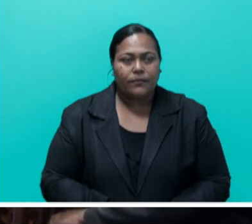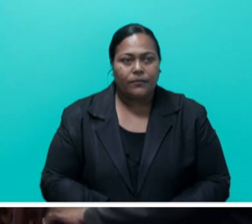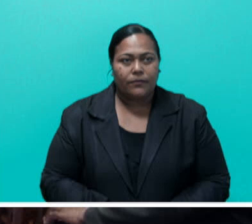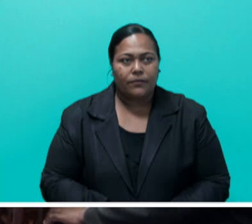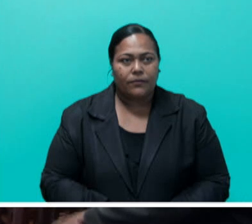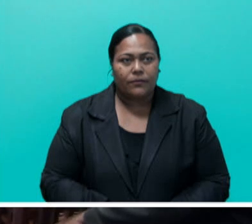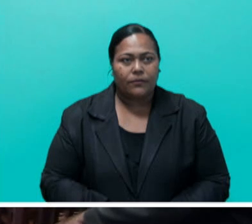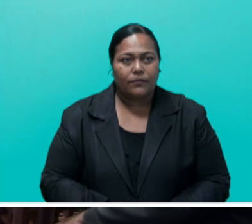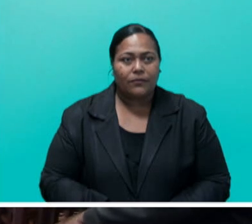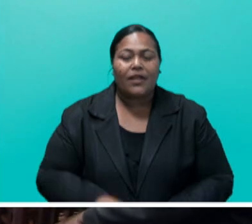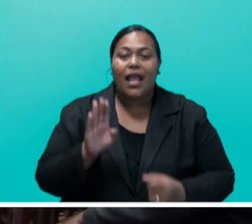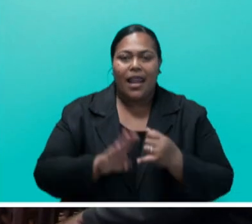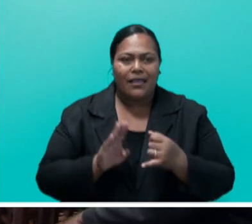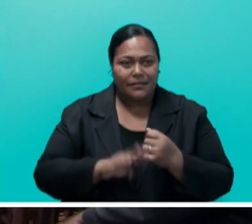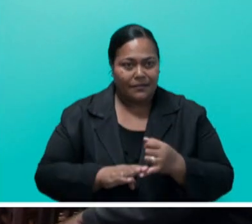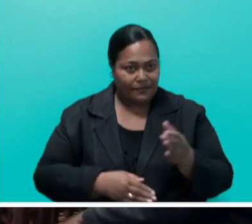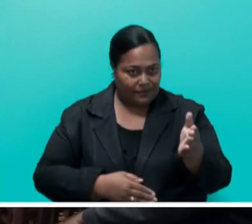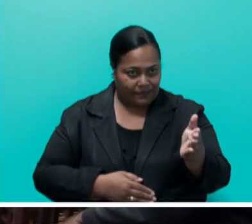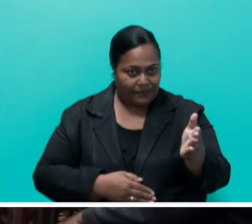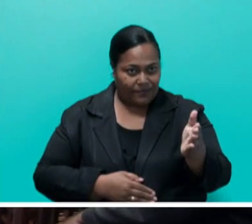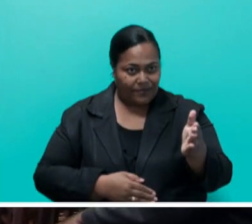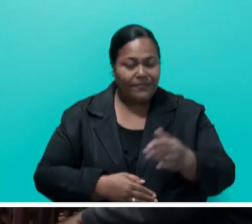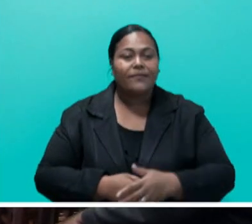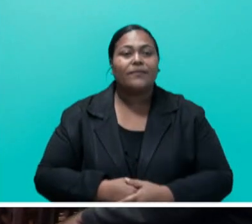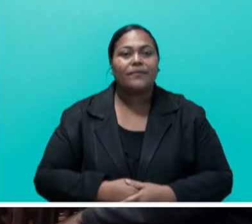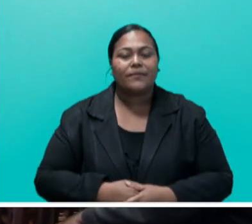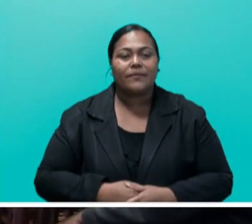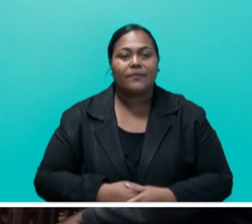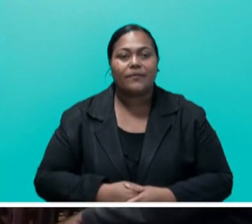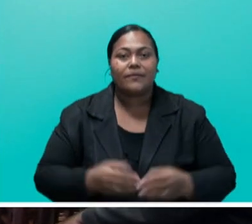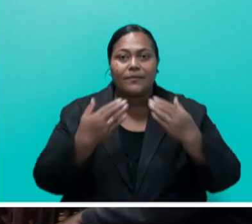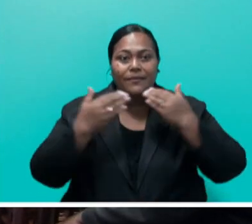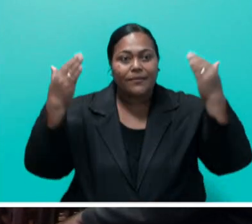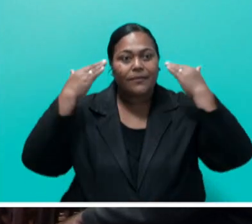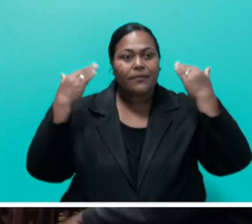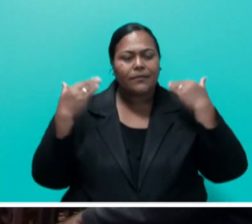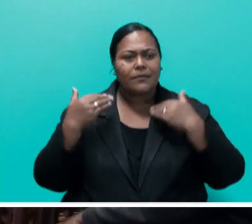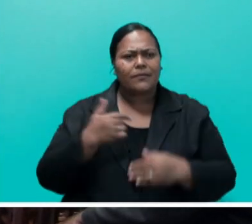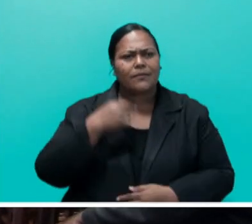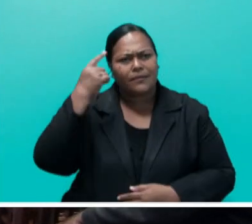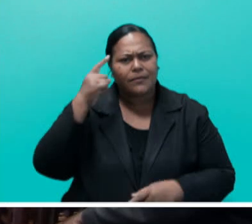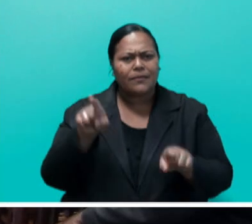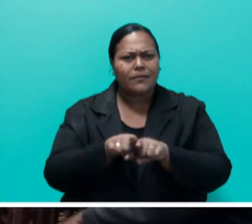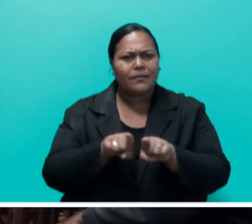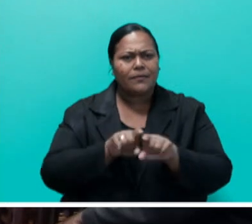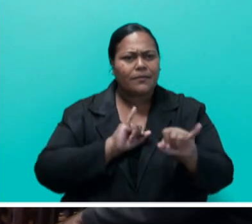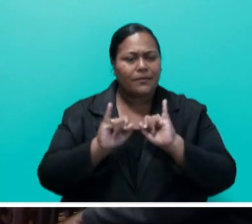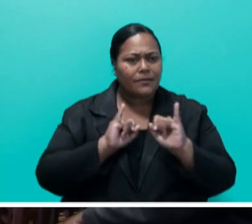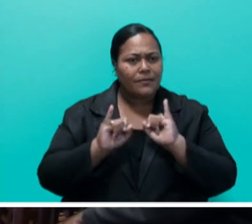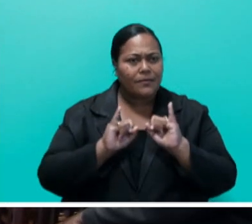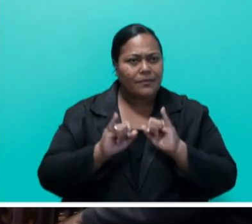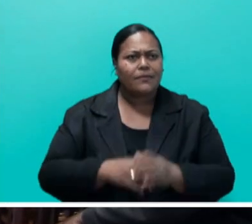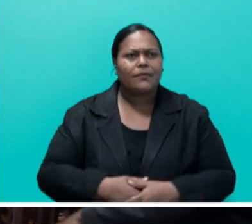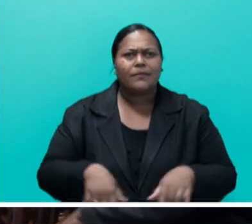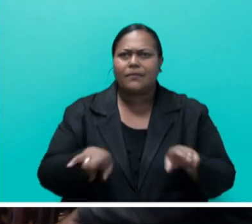I'll make this the last Thank you. question. Thank you, Mr. Speaker, sir. I think in the same interview, there is this